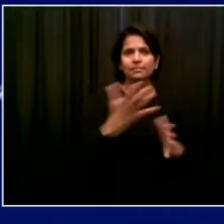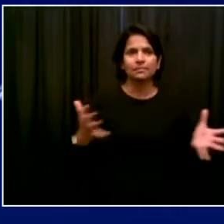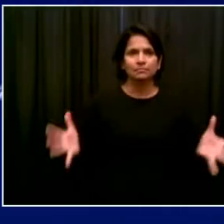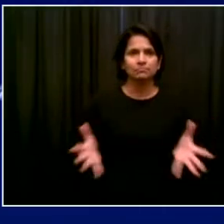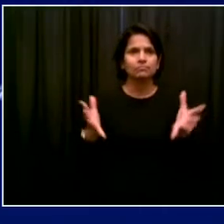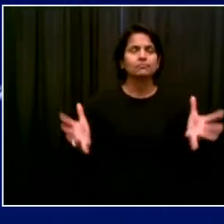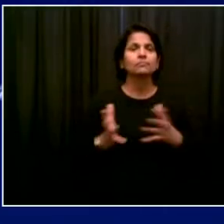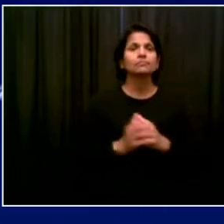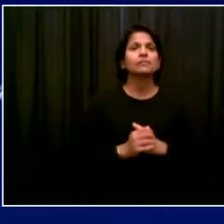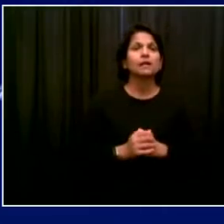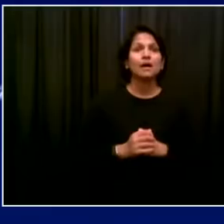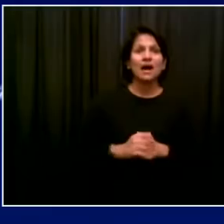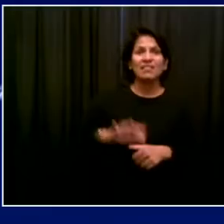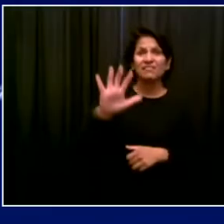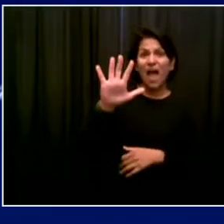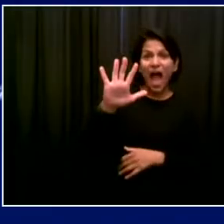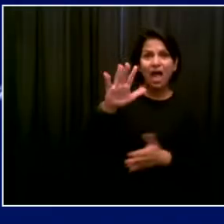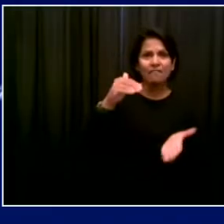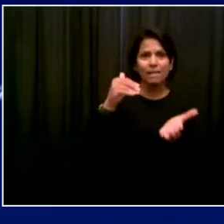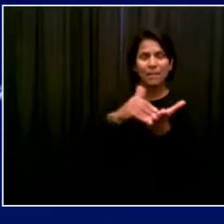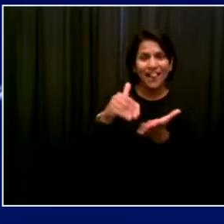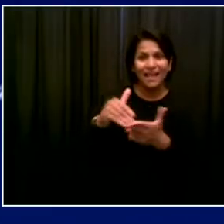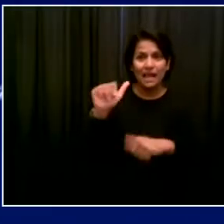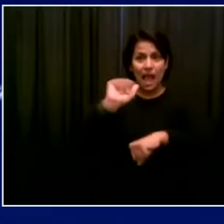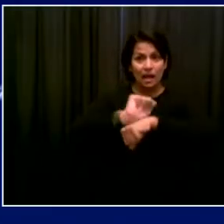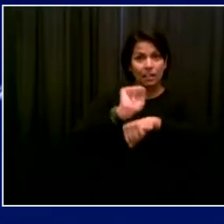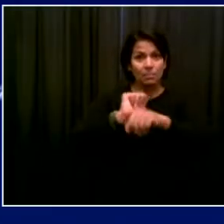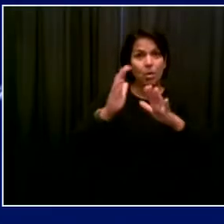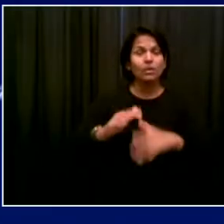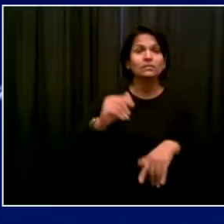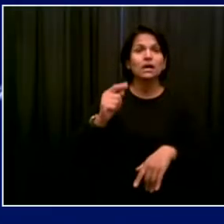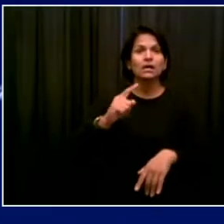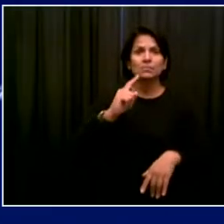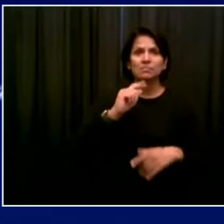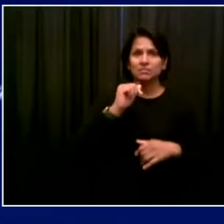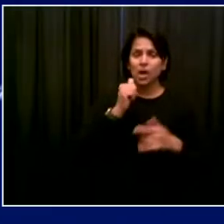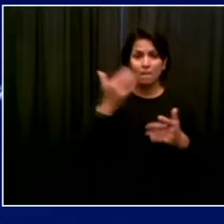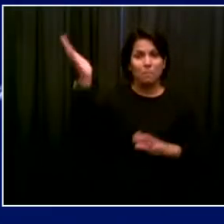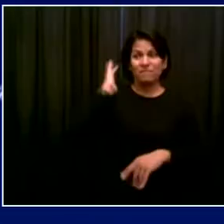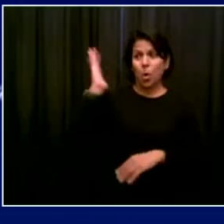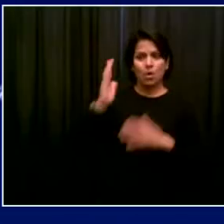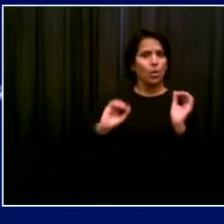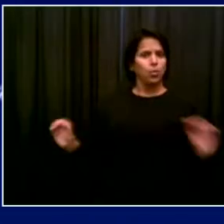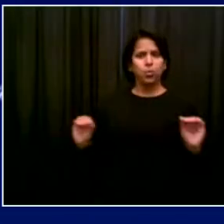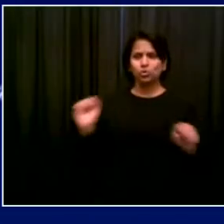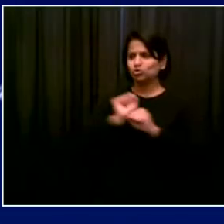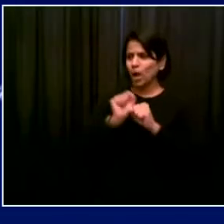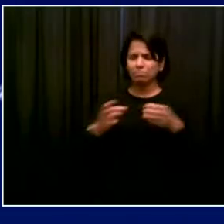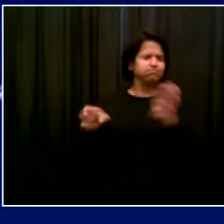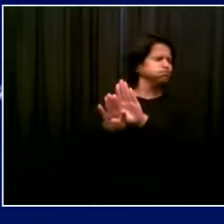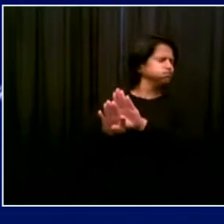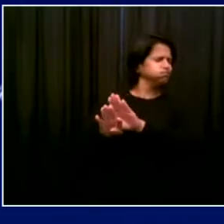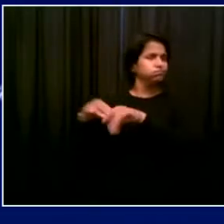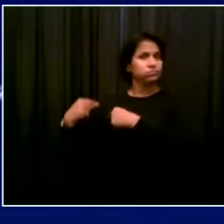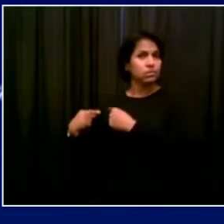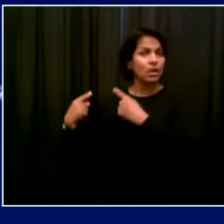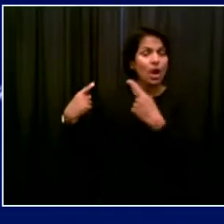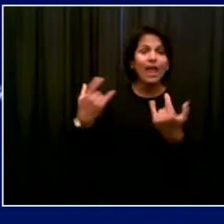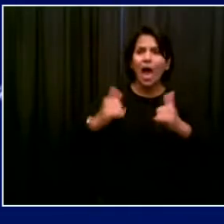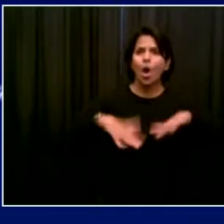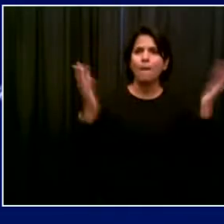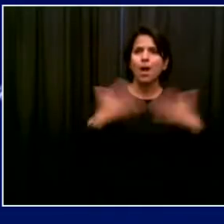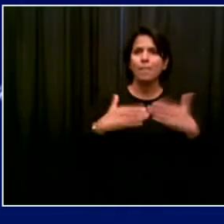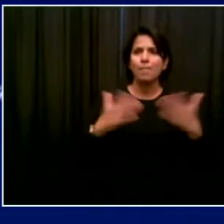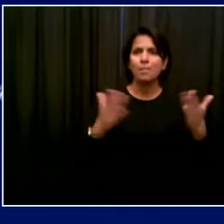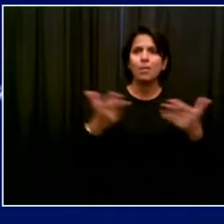people feel safer going back to the workplace and face fewer disruptions, including childcare. We know that